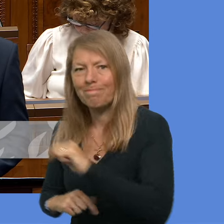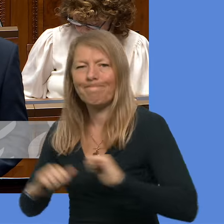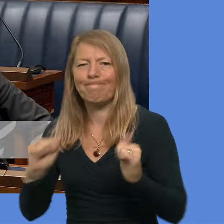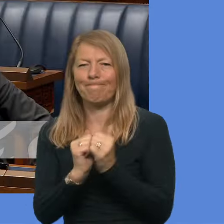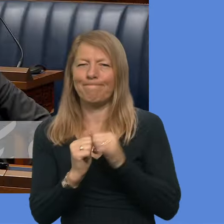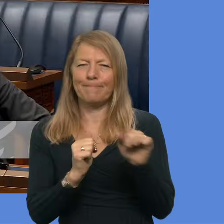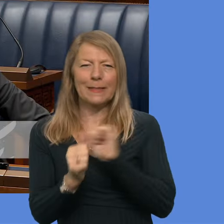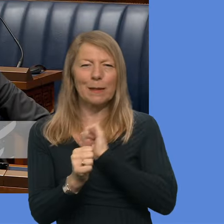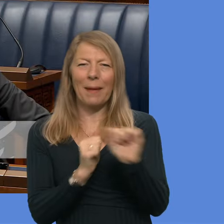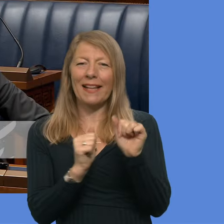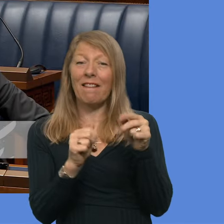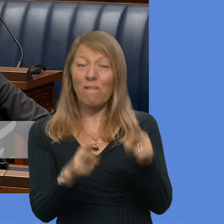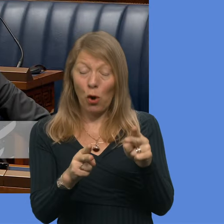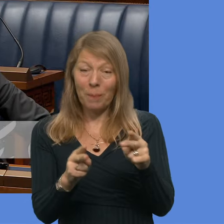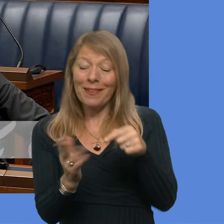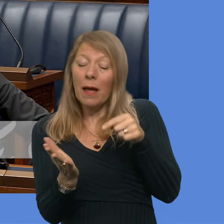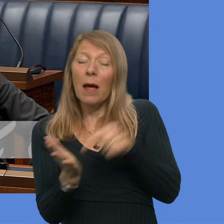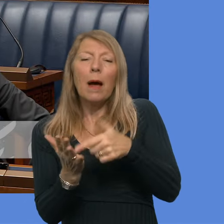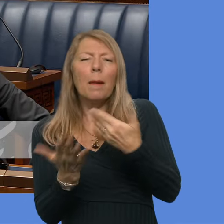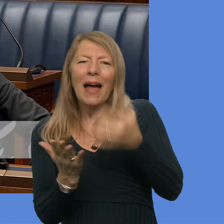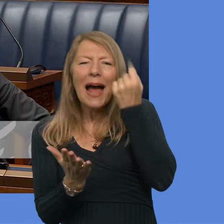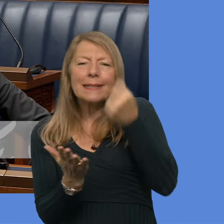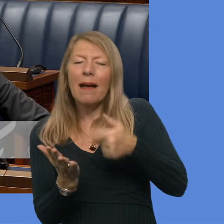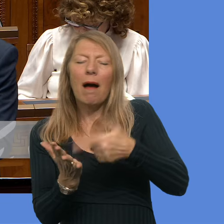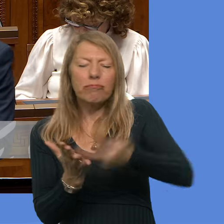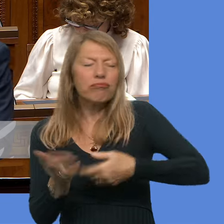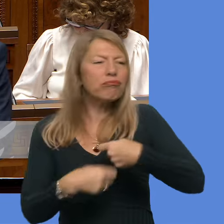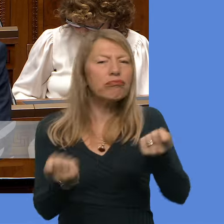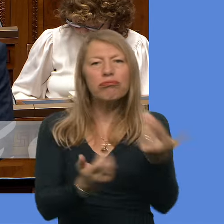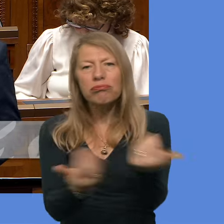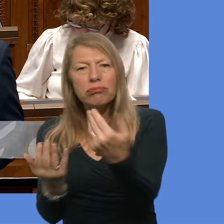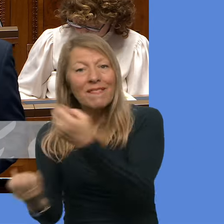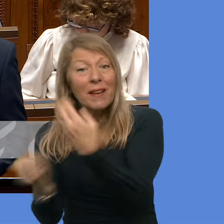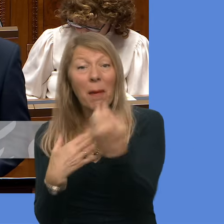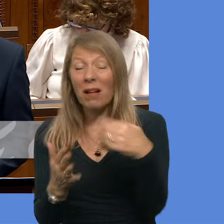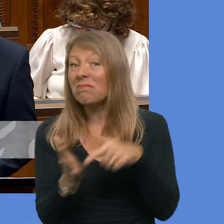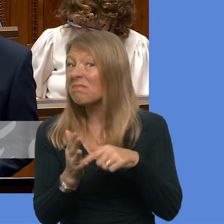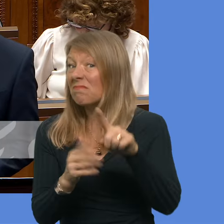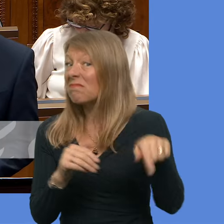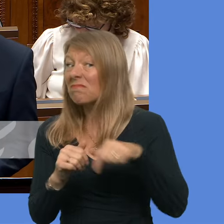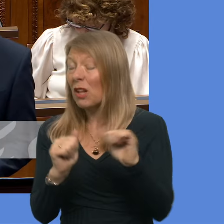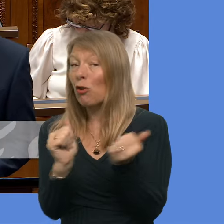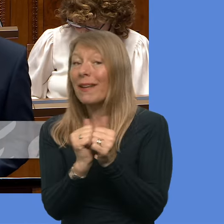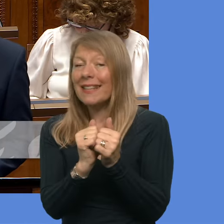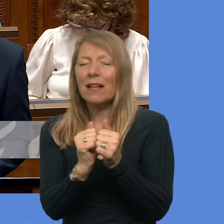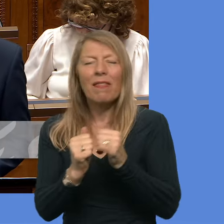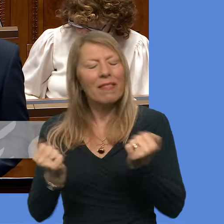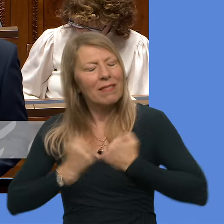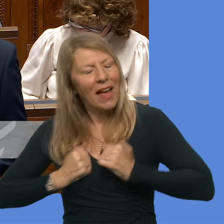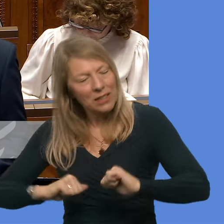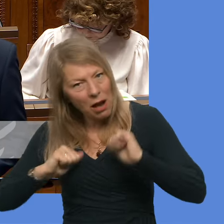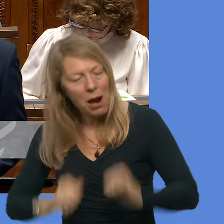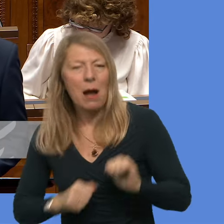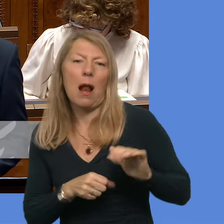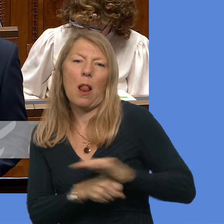it as the preferred option of the power sector stakeholders. From this, a bespoke design local scheme is being developed. Any scheme we introduce